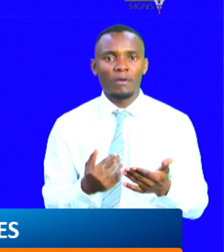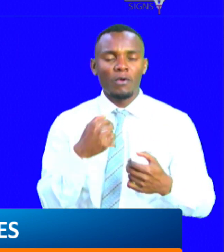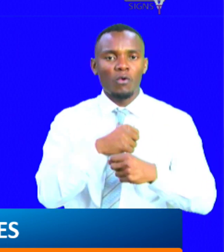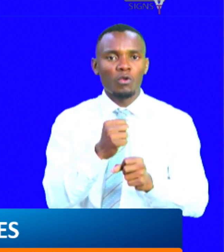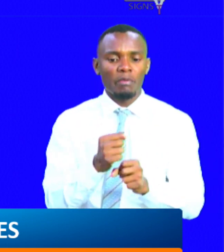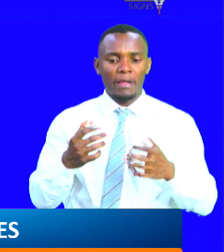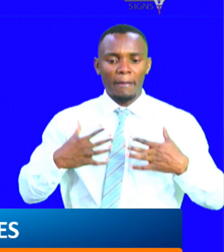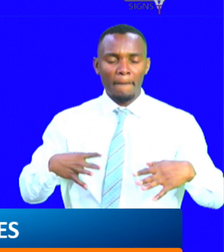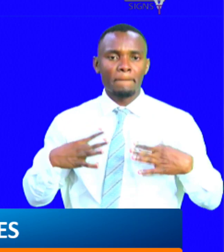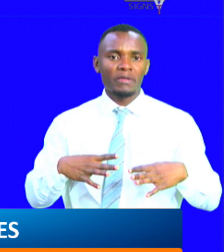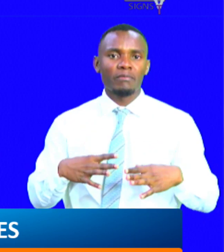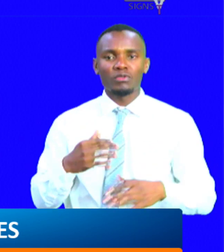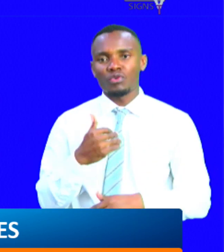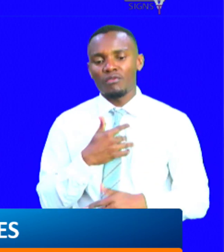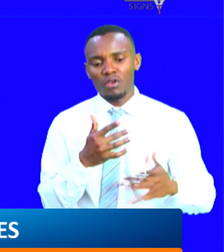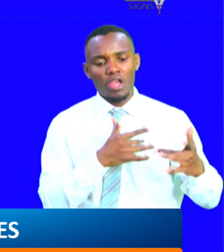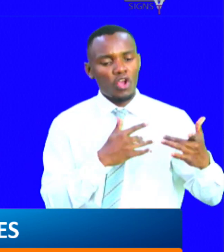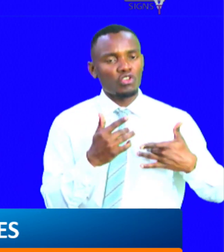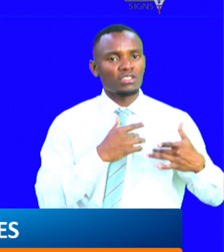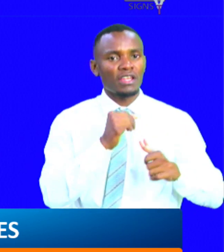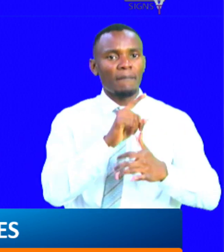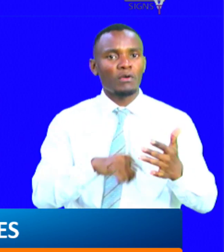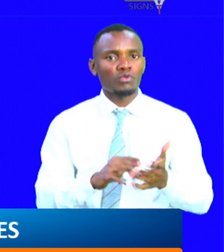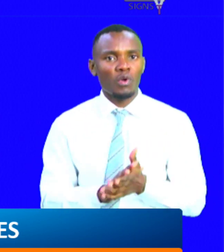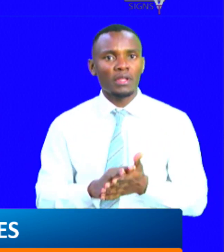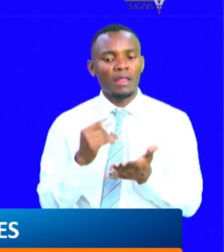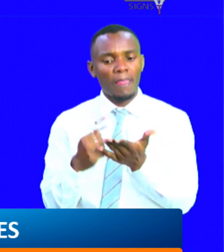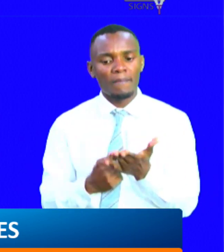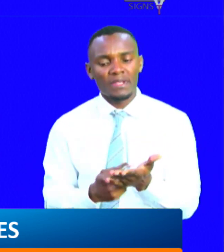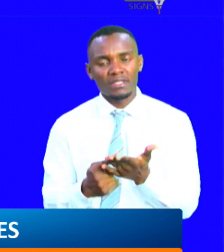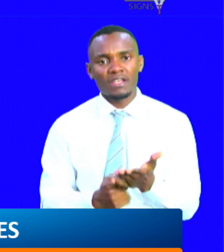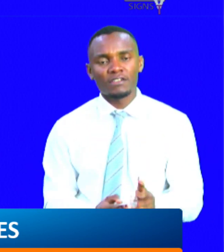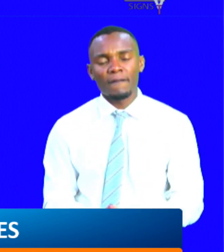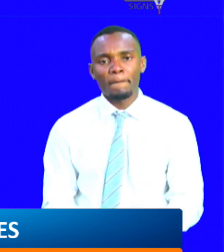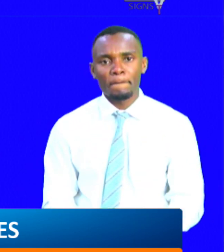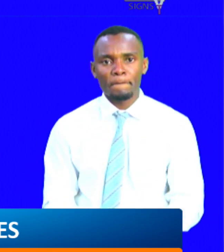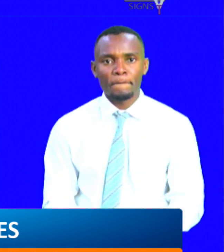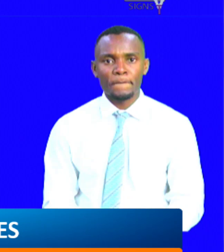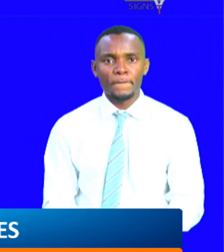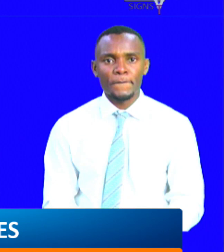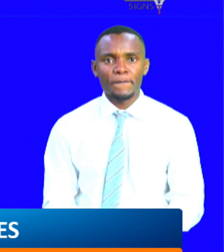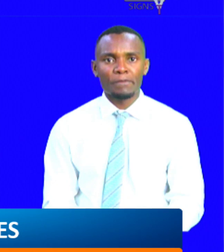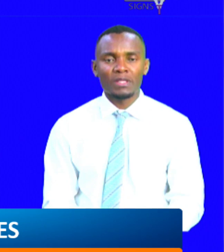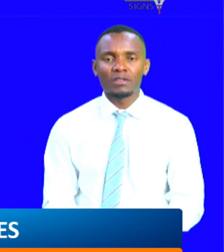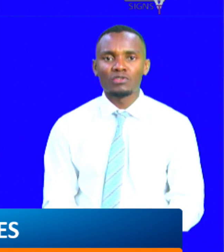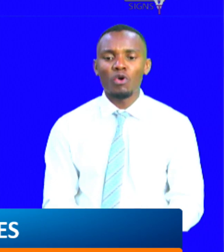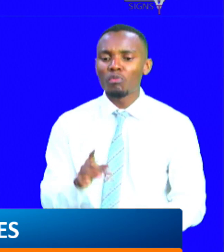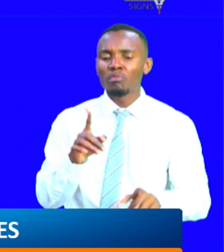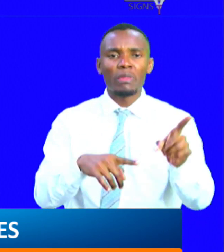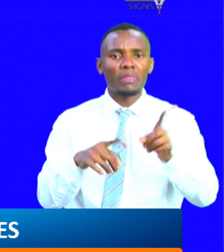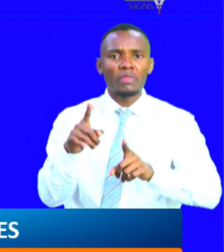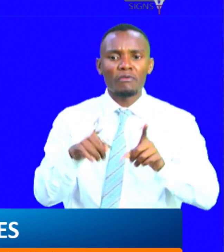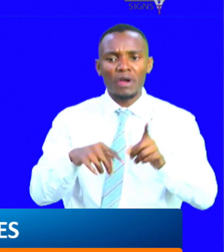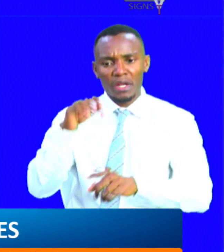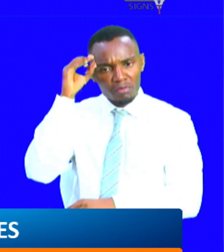people getting concerned about the prospects of the talks. Therefore, the varied opinions should not